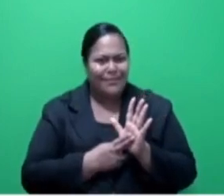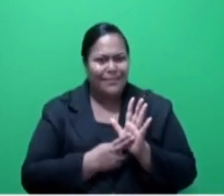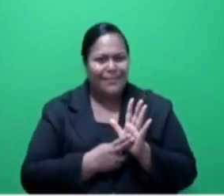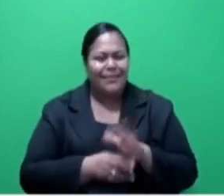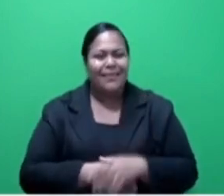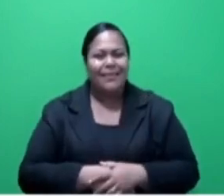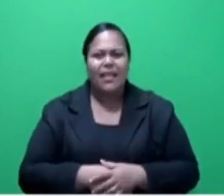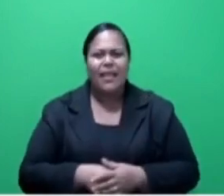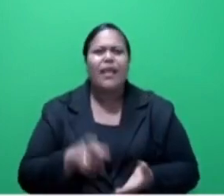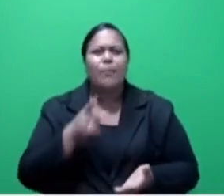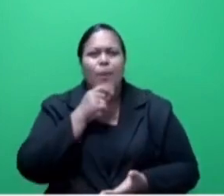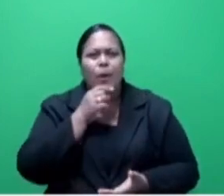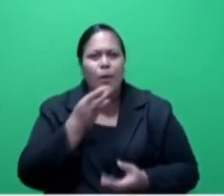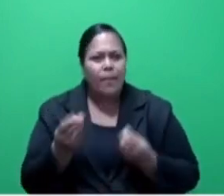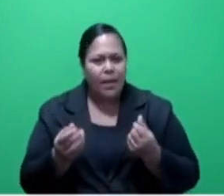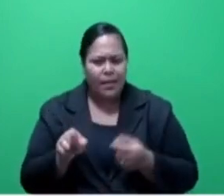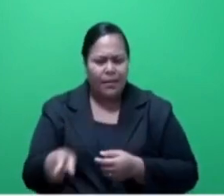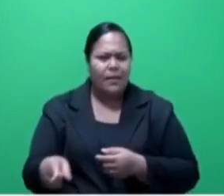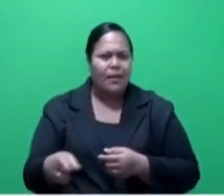movies, conspiratorial